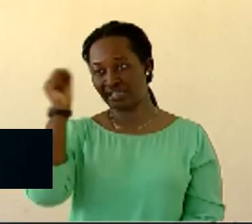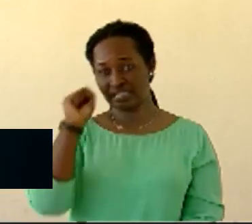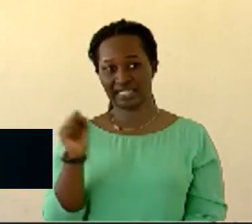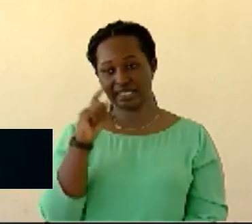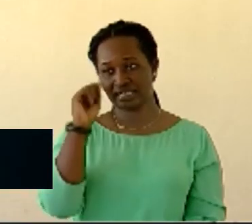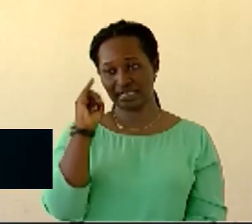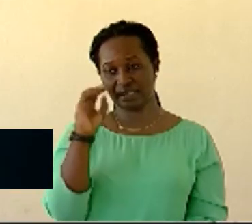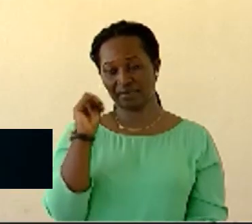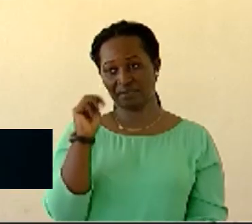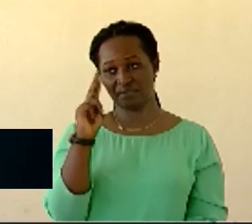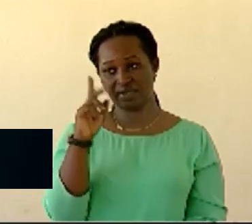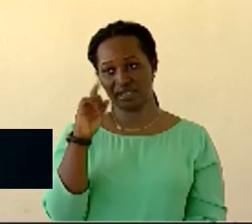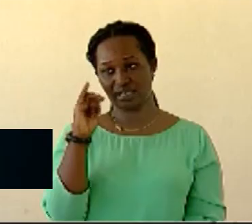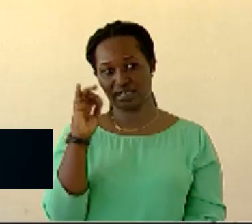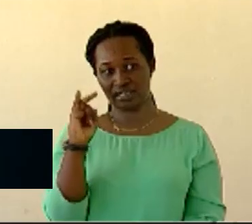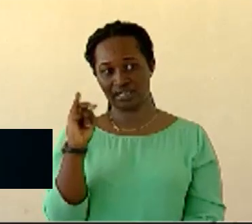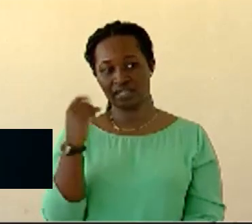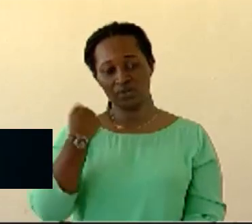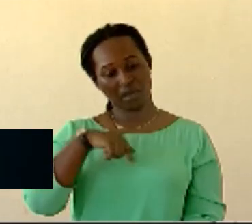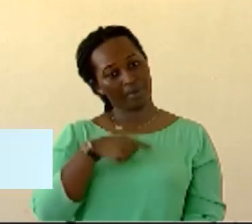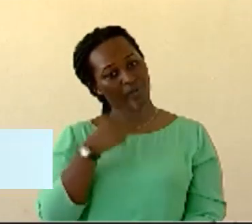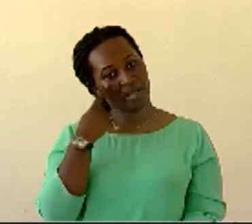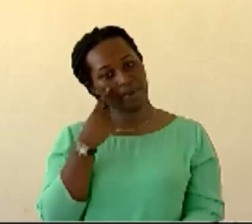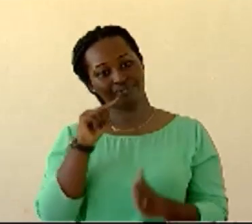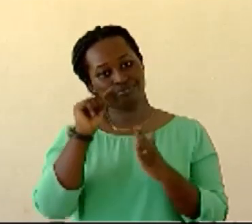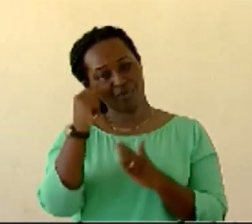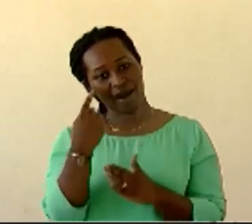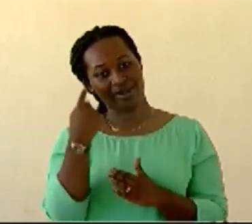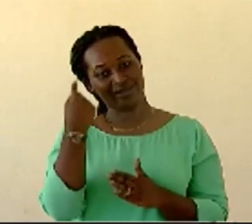stimuli, and we will see them one by one.